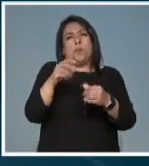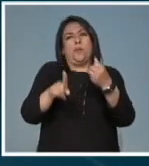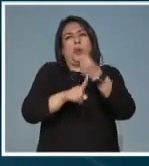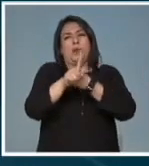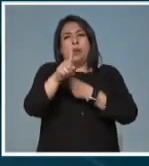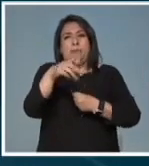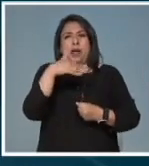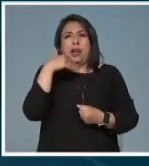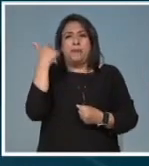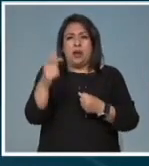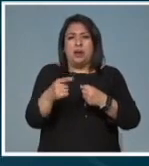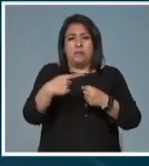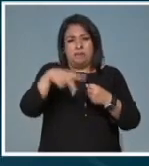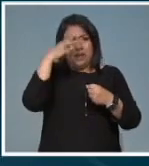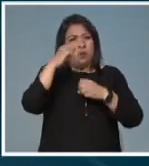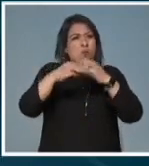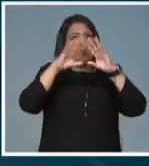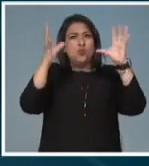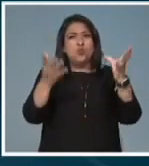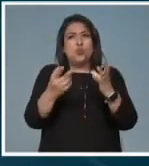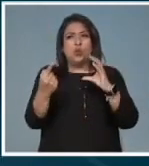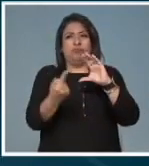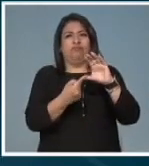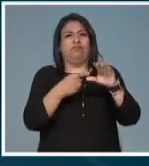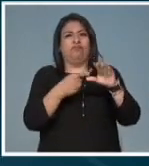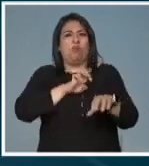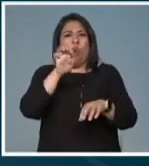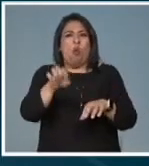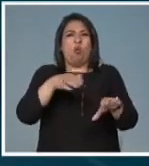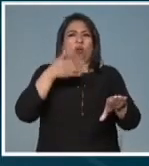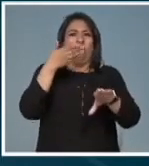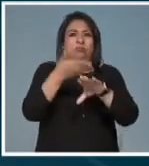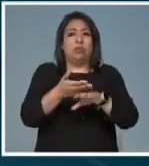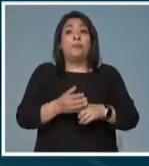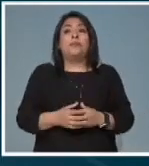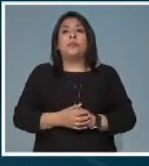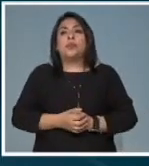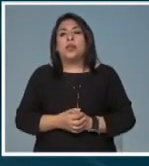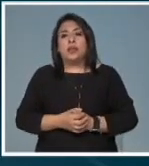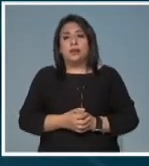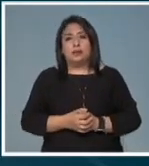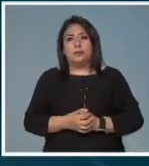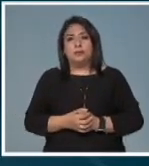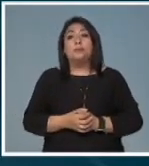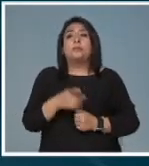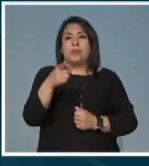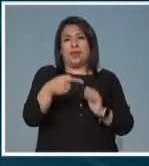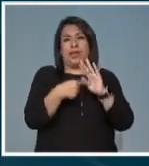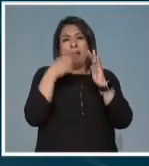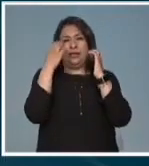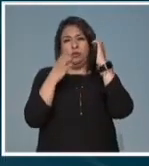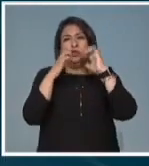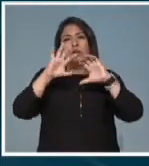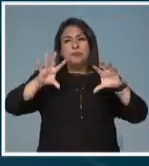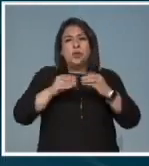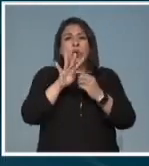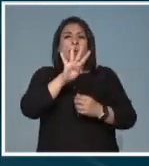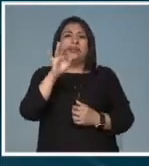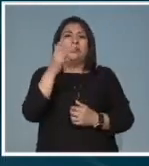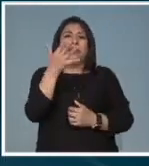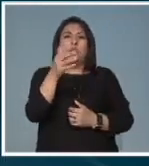in Mexico or the threat of fascism in Mexico and the fascism in the world at large. La muestra, que reúne 450